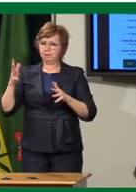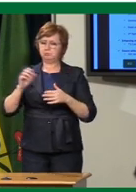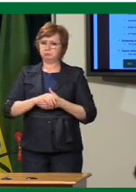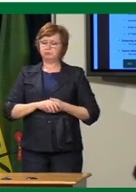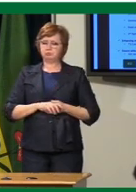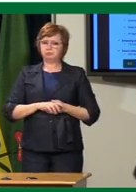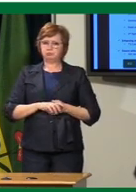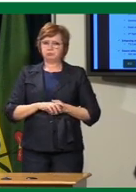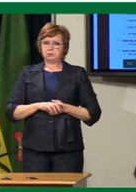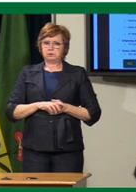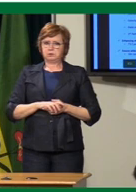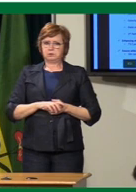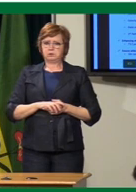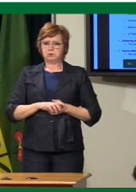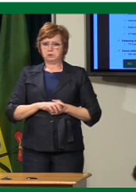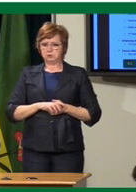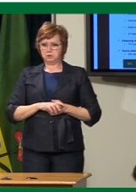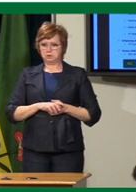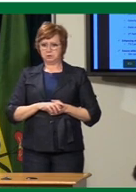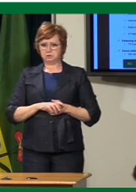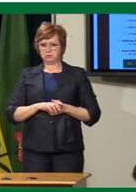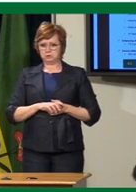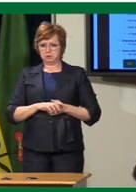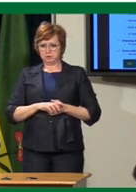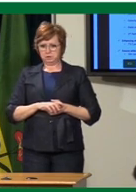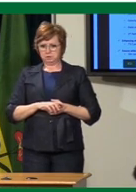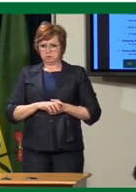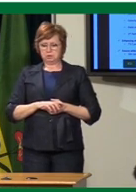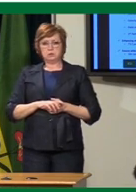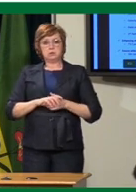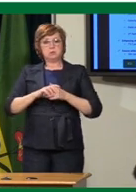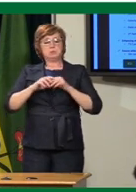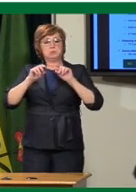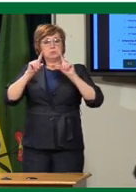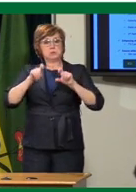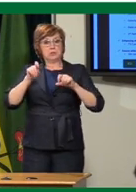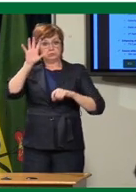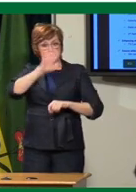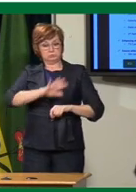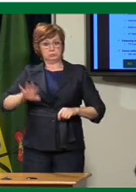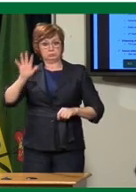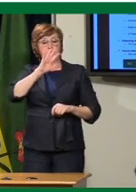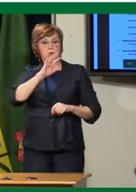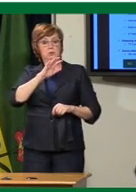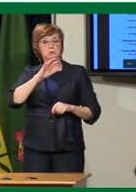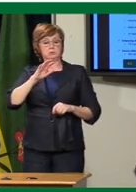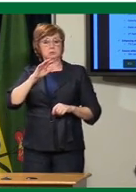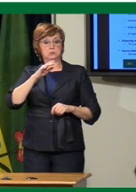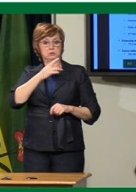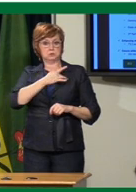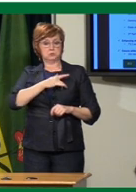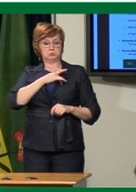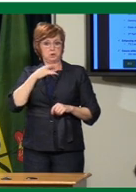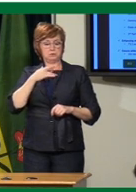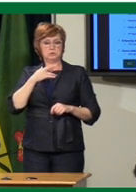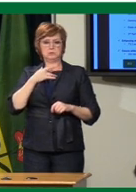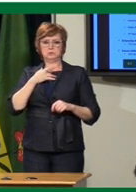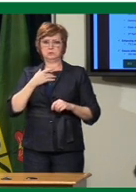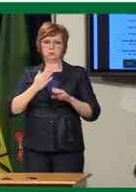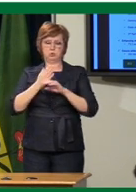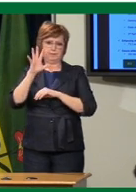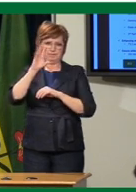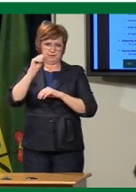now. As well, we do have a wide availability of testing across the province with over 50 testing sites, as well as mobile testing